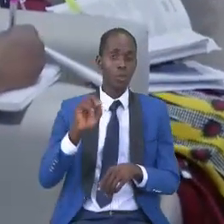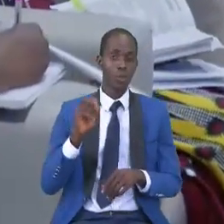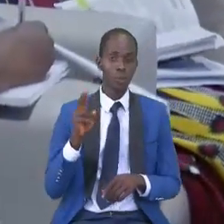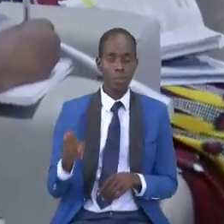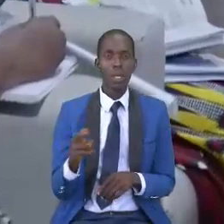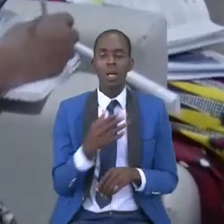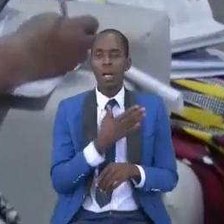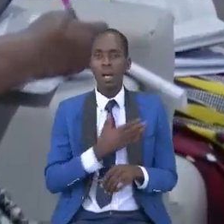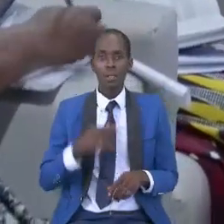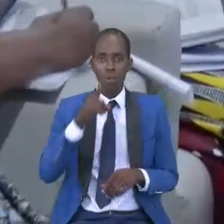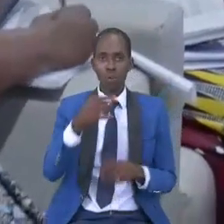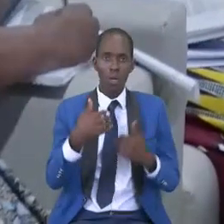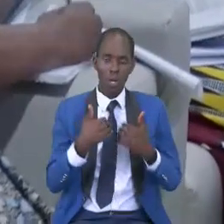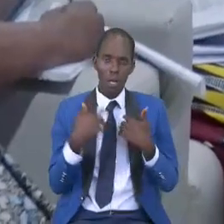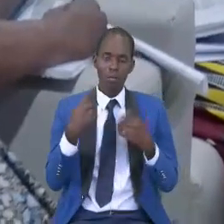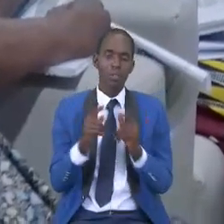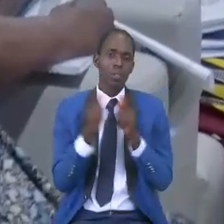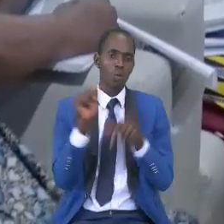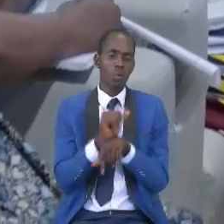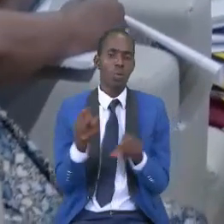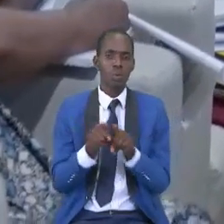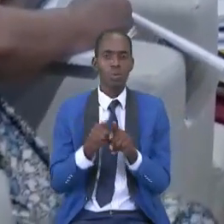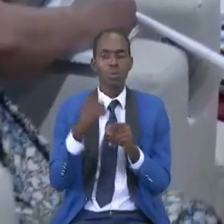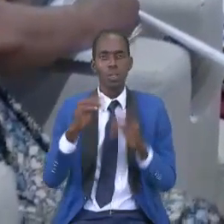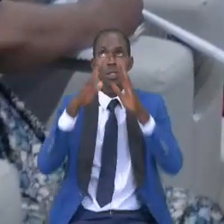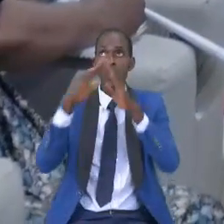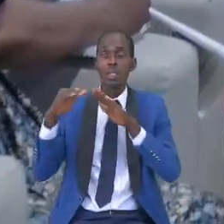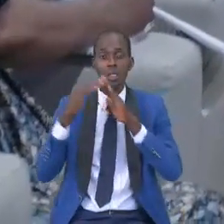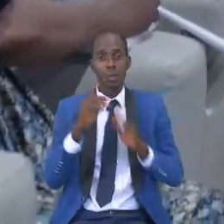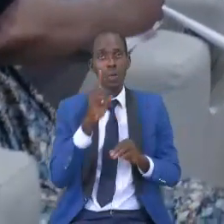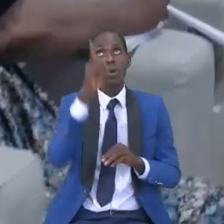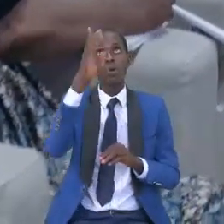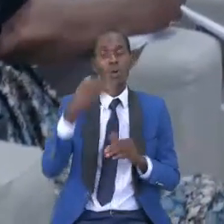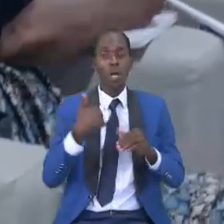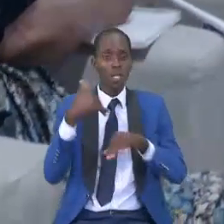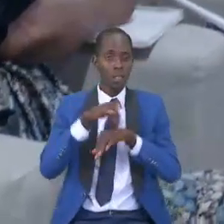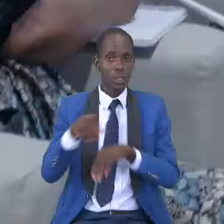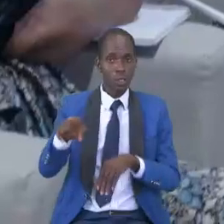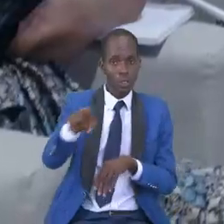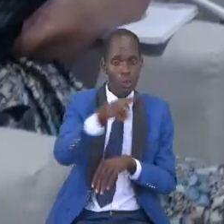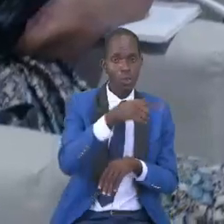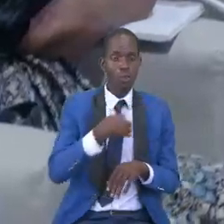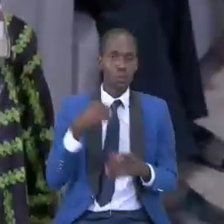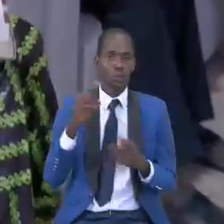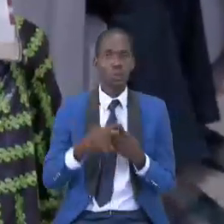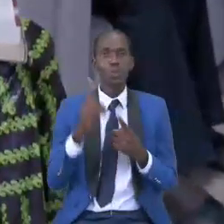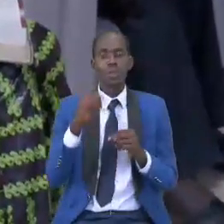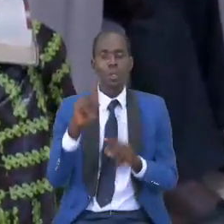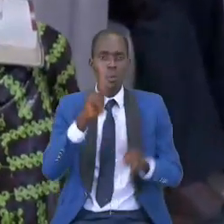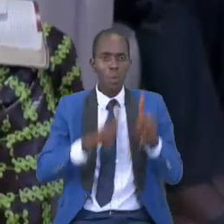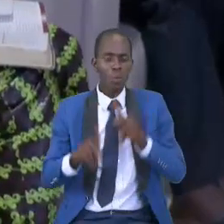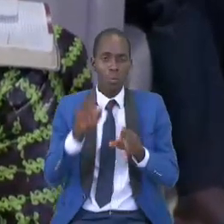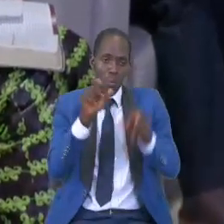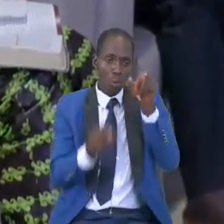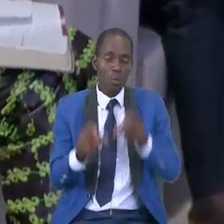to the cities where the Lord has sent us to. The cities and the people who are there that the Lord has